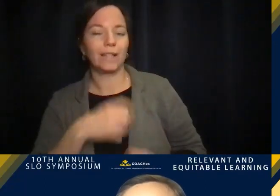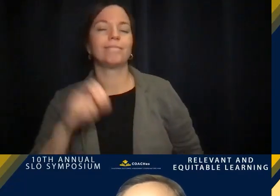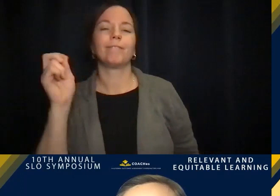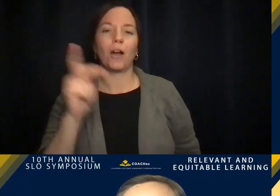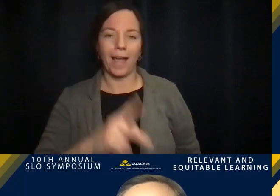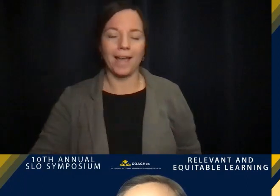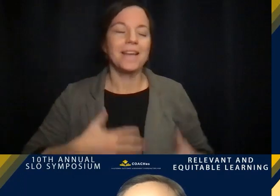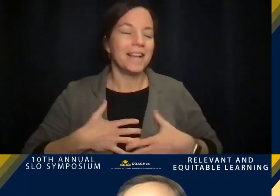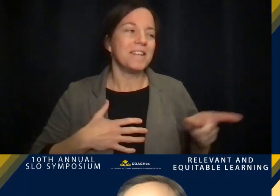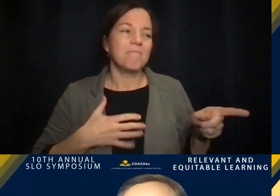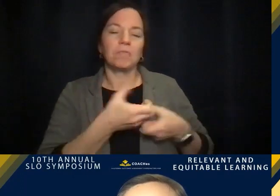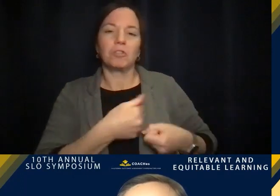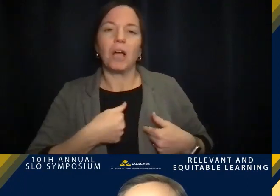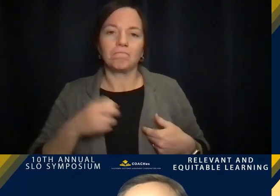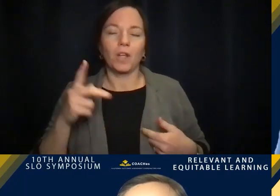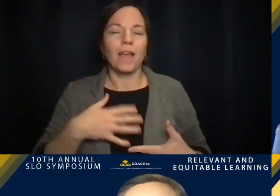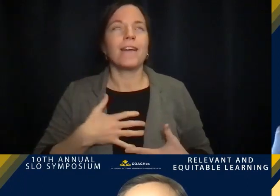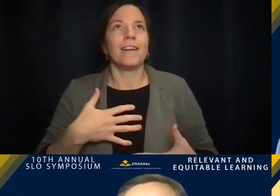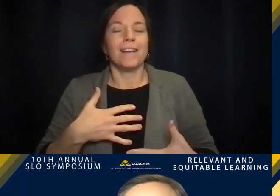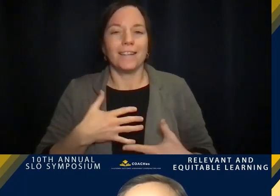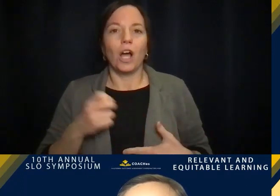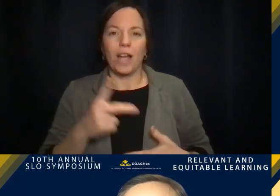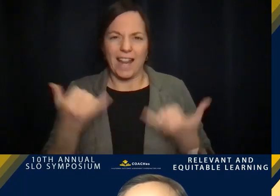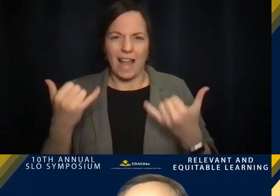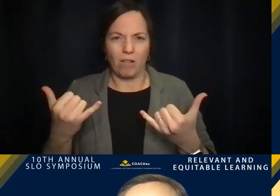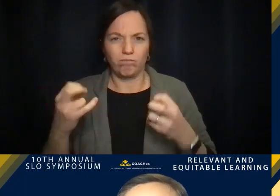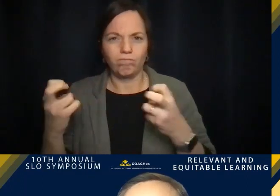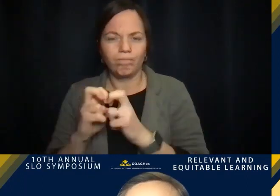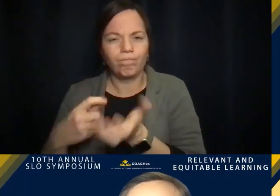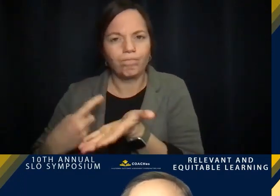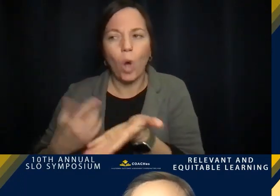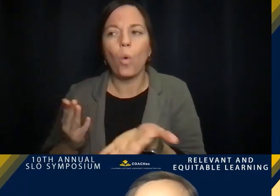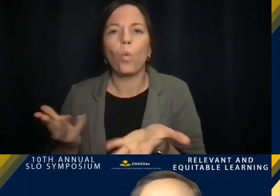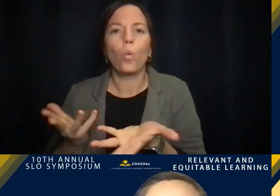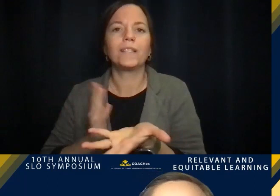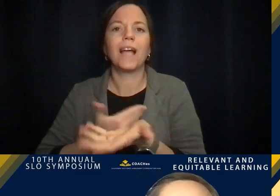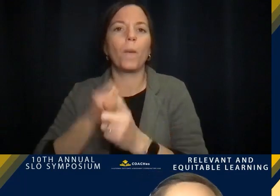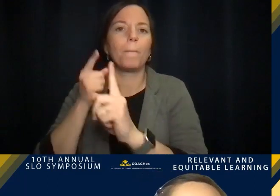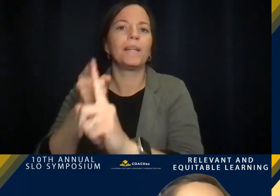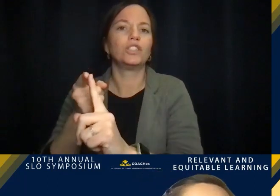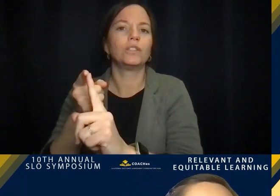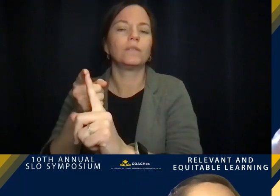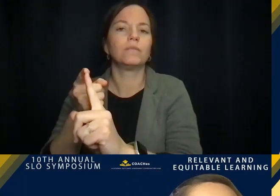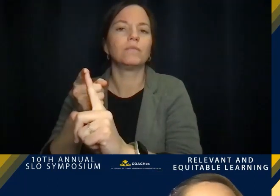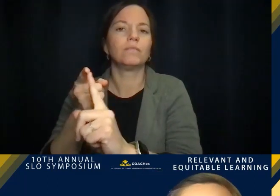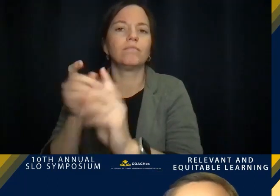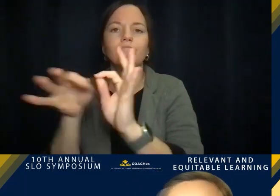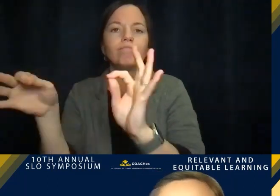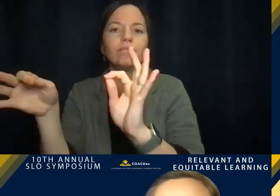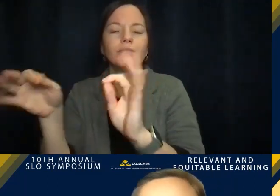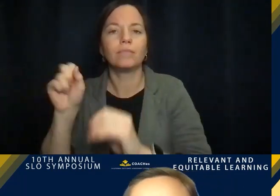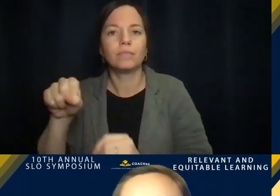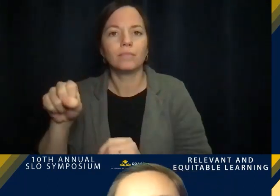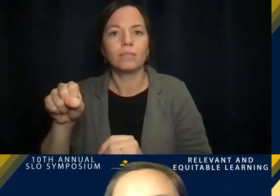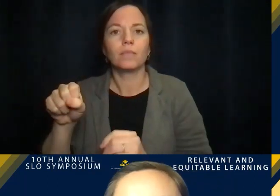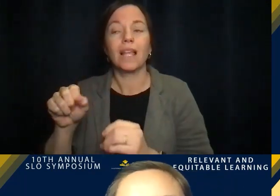deep breath and go back and say, what is our mission really? And yeah, it's in the mission statement, but how